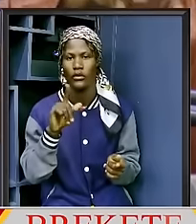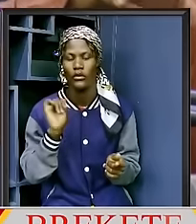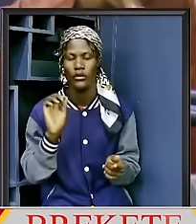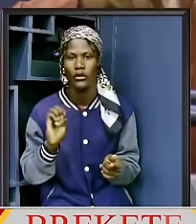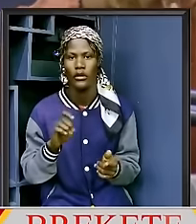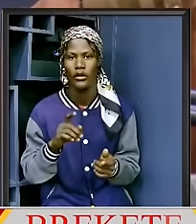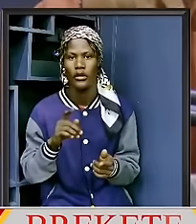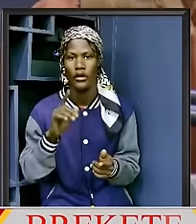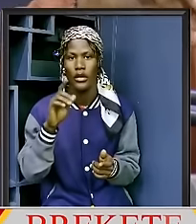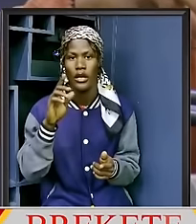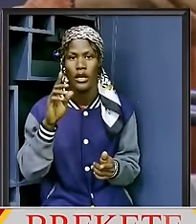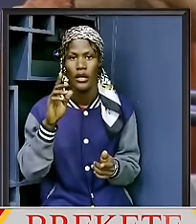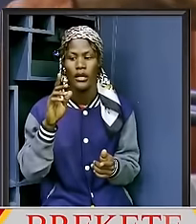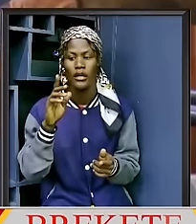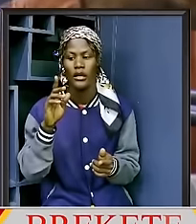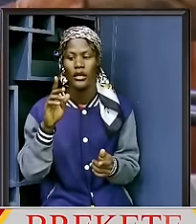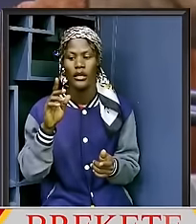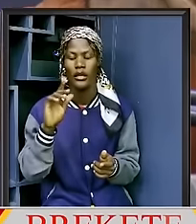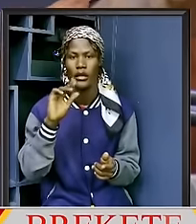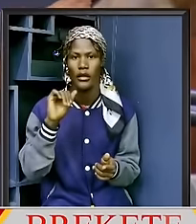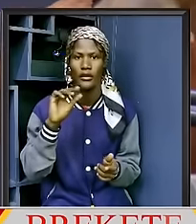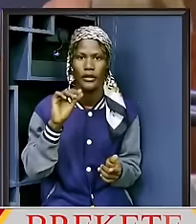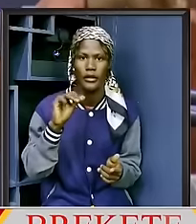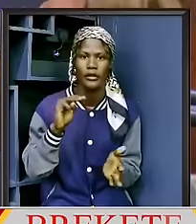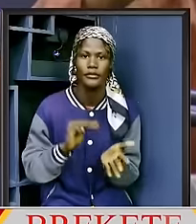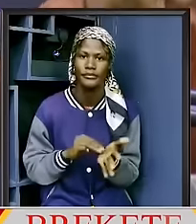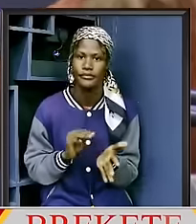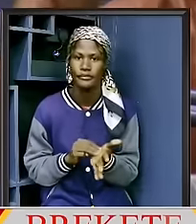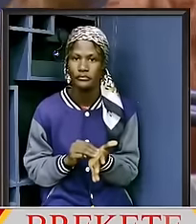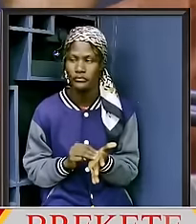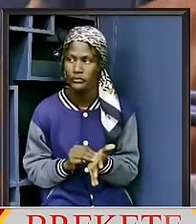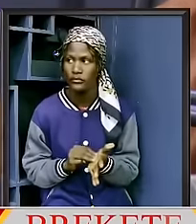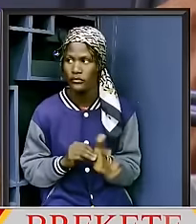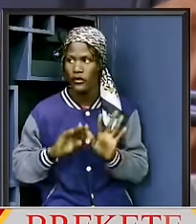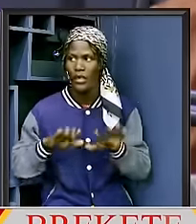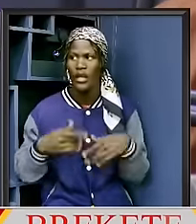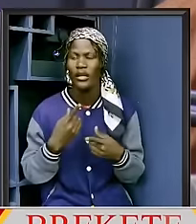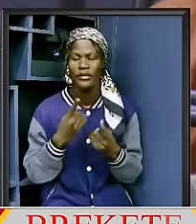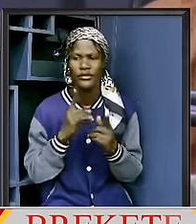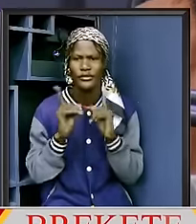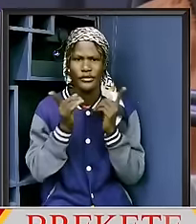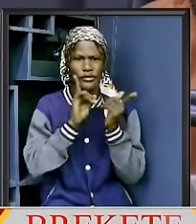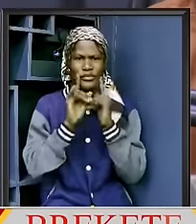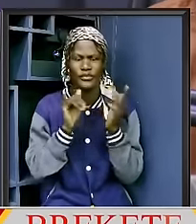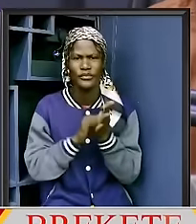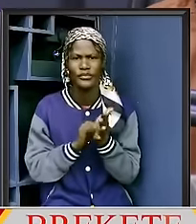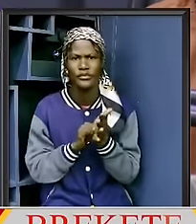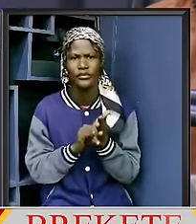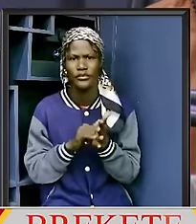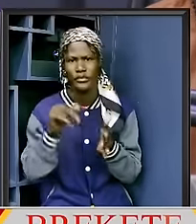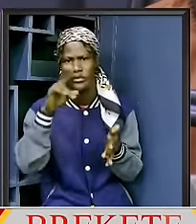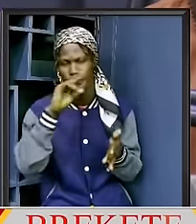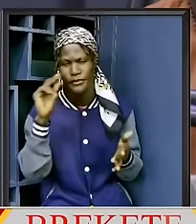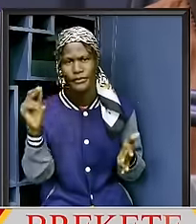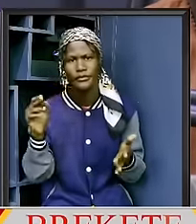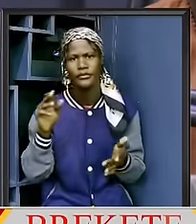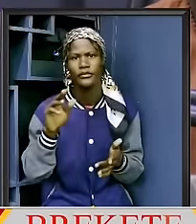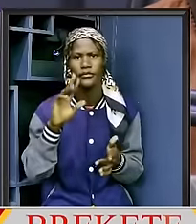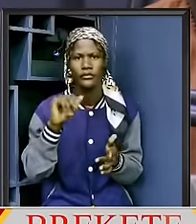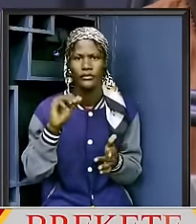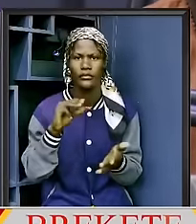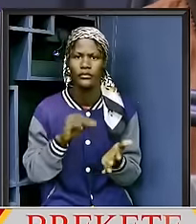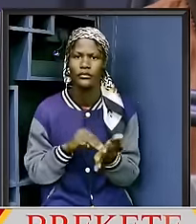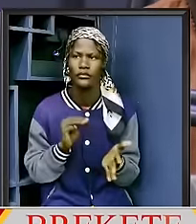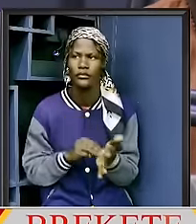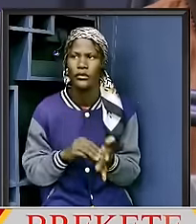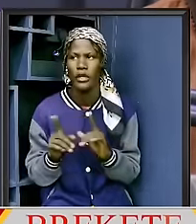Waiting, how they take describe how she take defraud them of the 19 million? Yes, sir. Thank you, sir. The letter, I did not